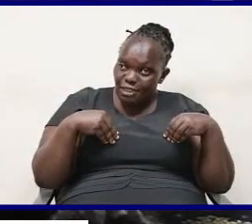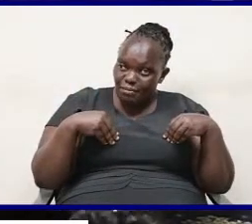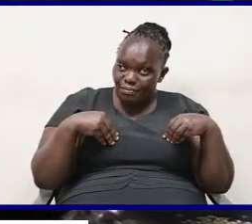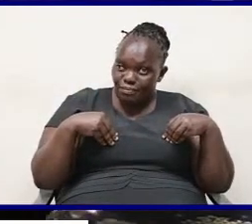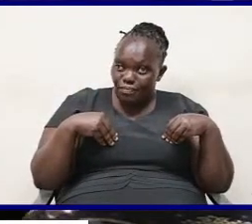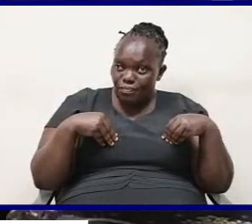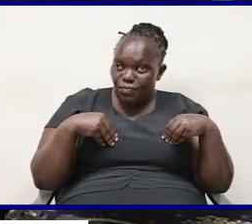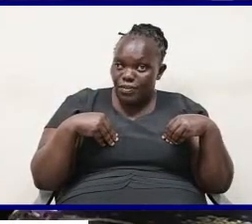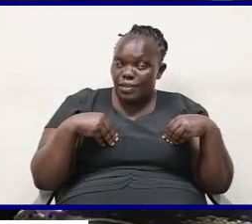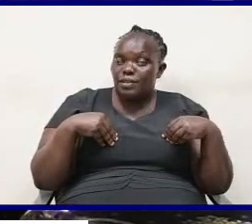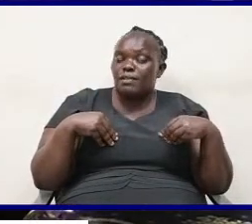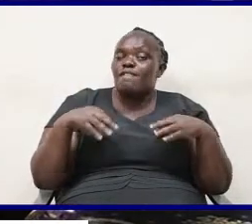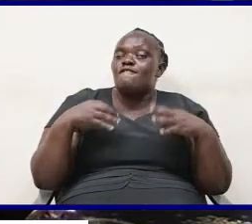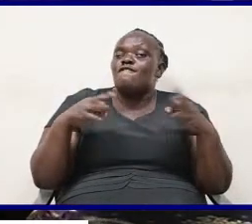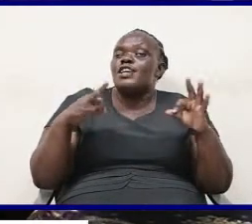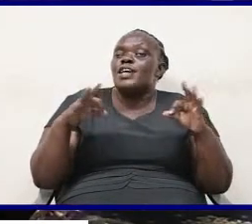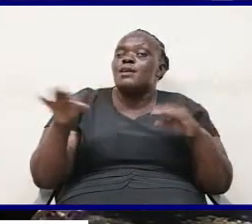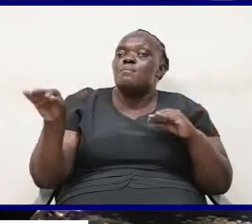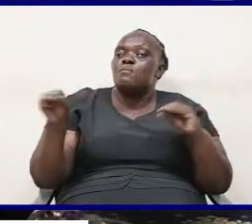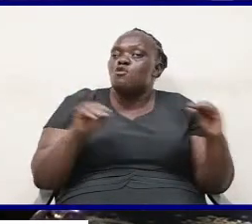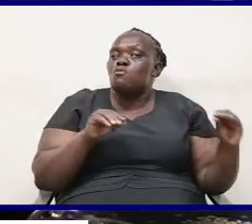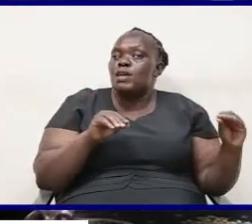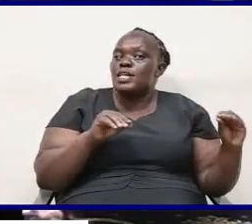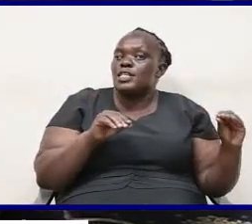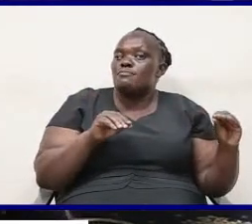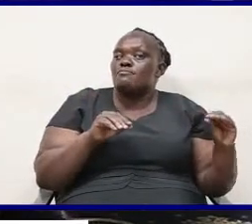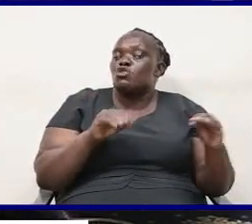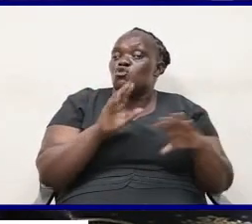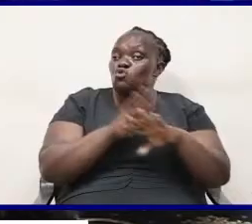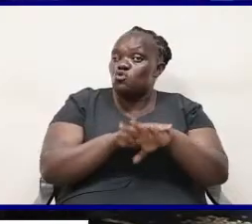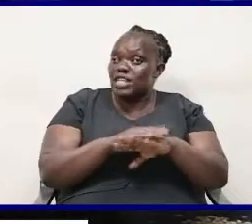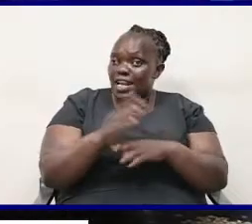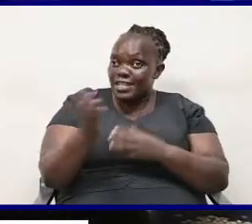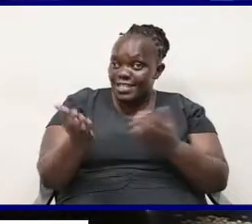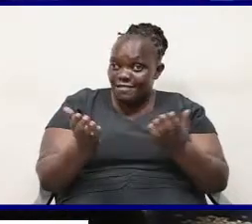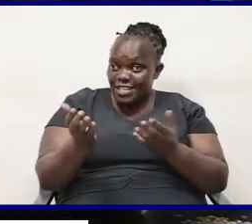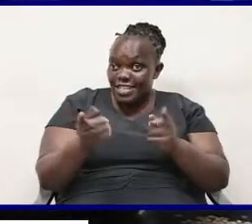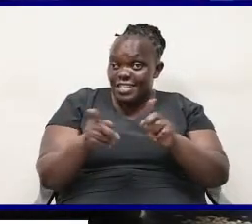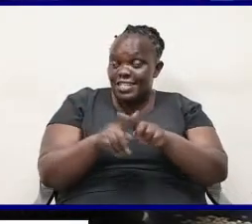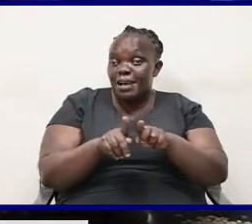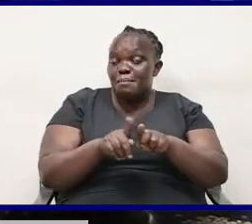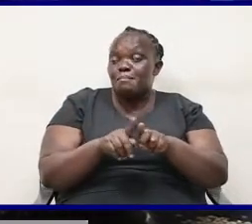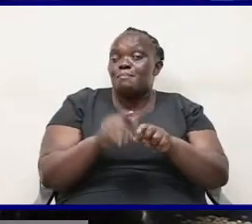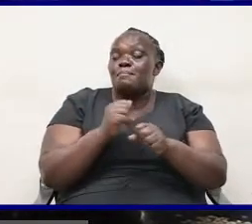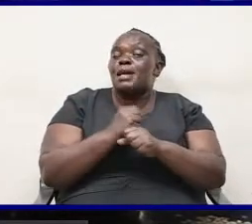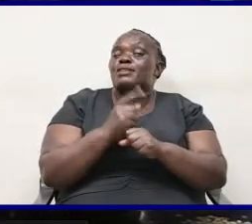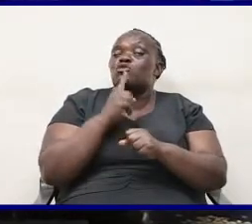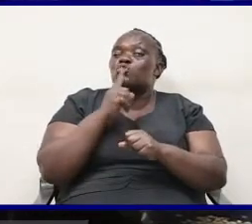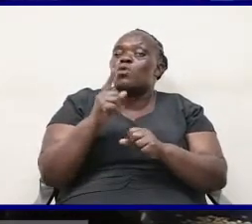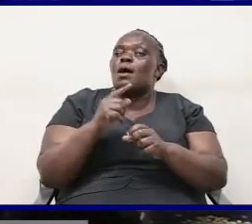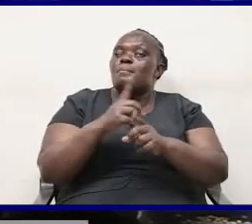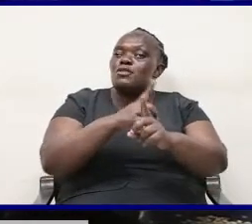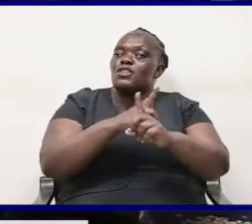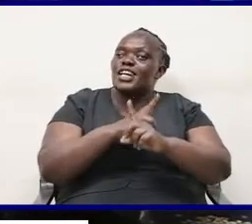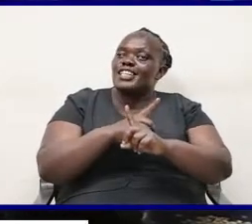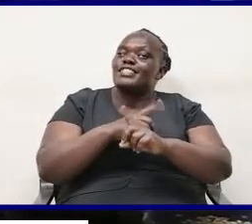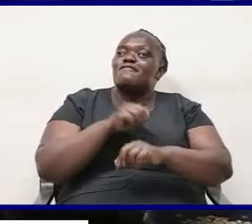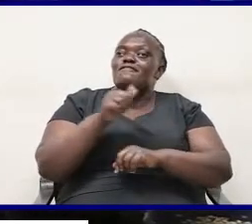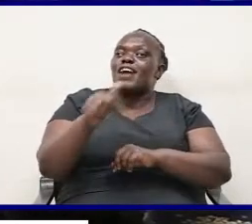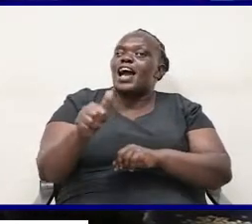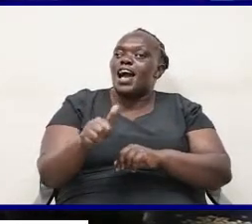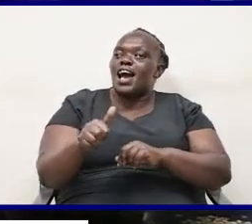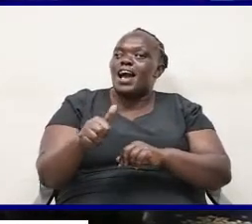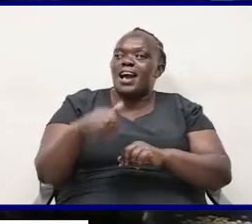for free movement of goods and services, we also make sure that we don't protect to an extent that we now